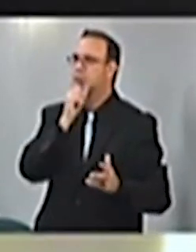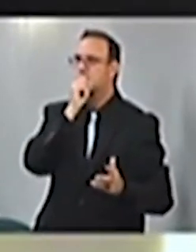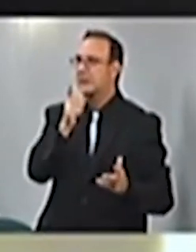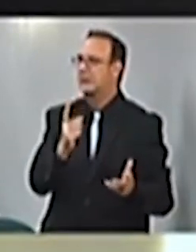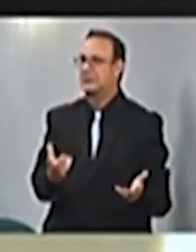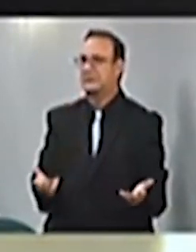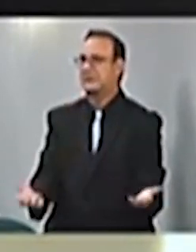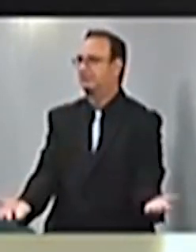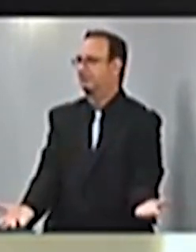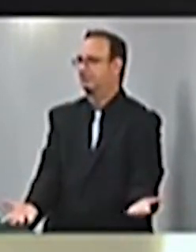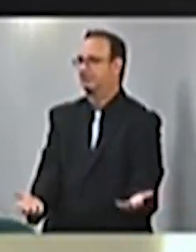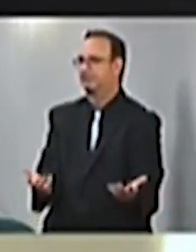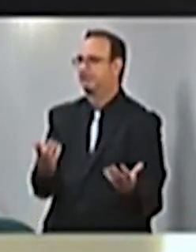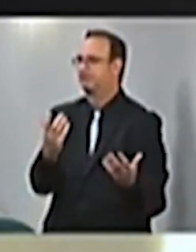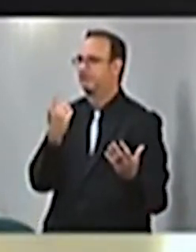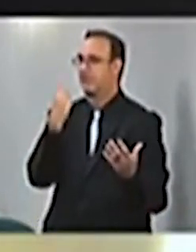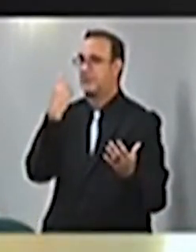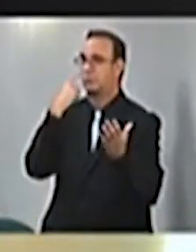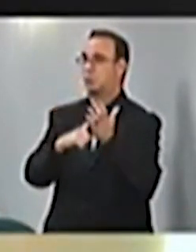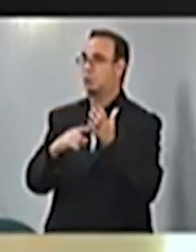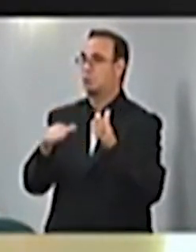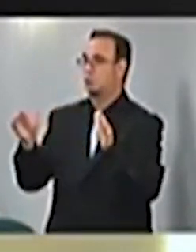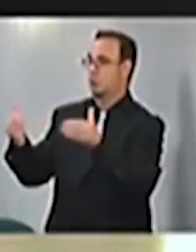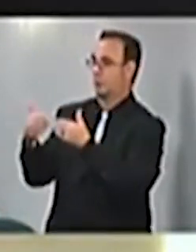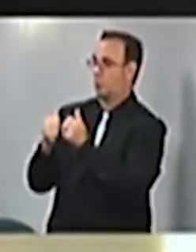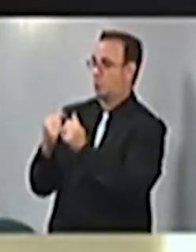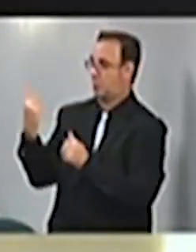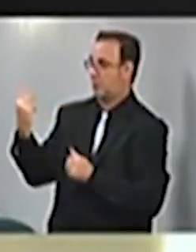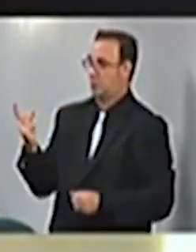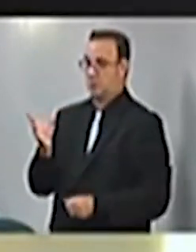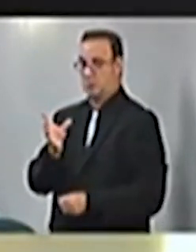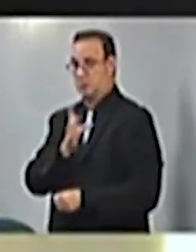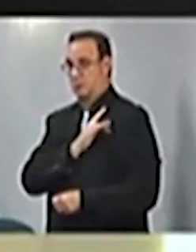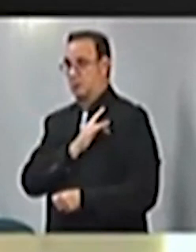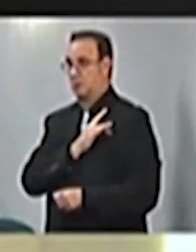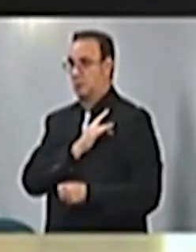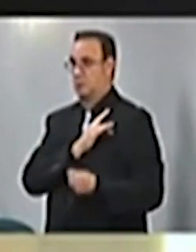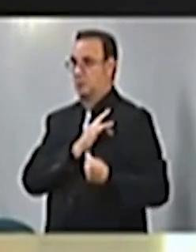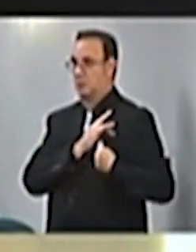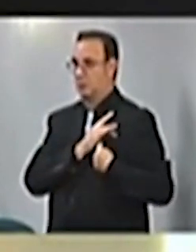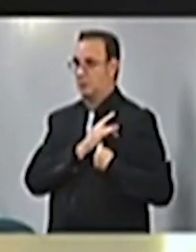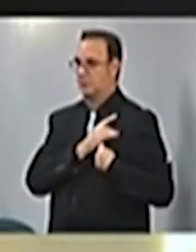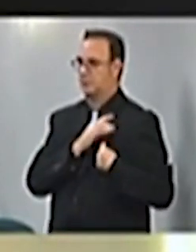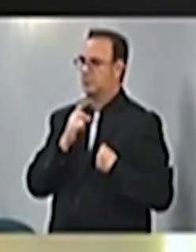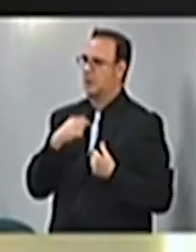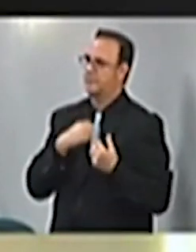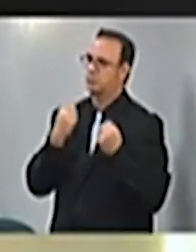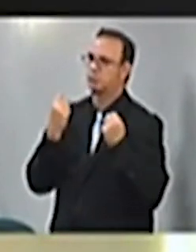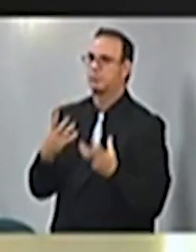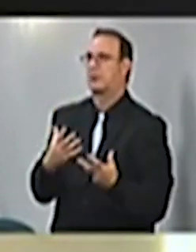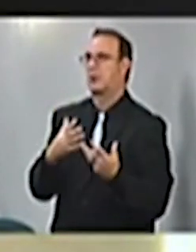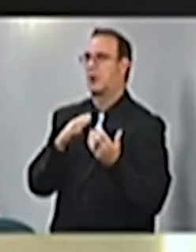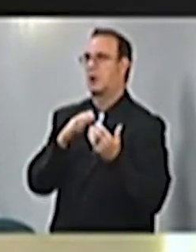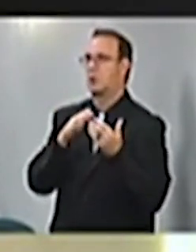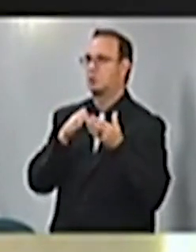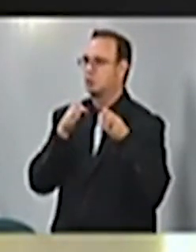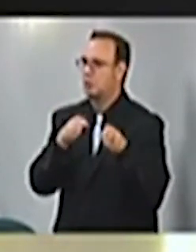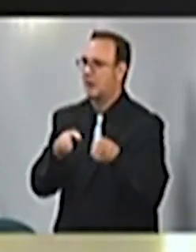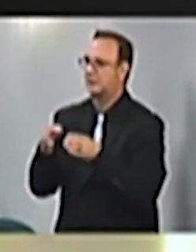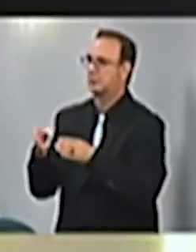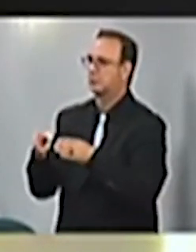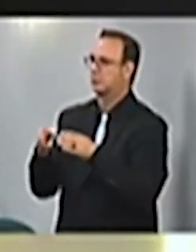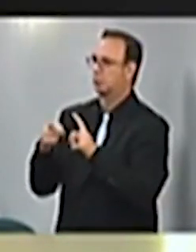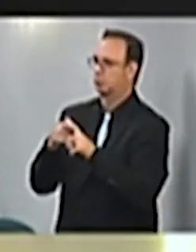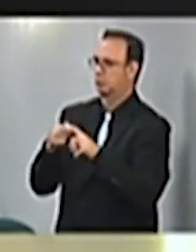maybe being in the same room as somebody. And as a result, there are many, many different paths of contact tracing. Diseases like